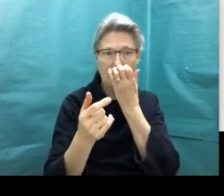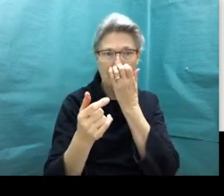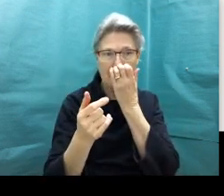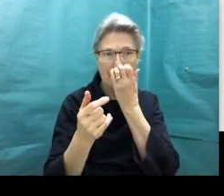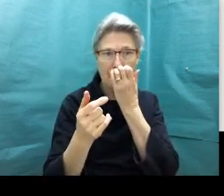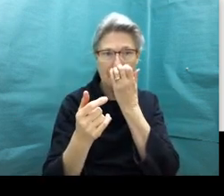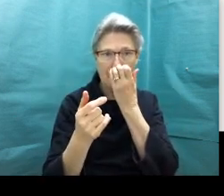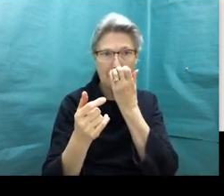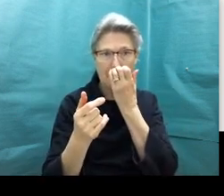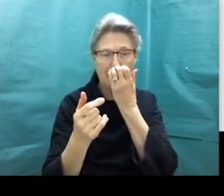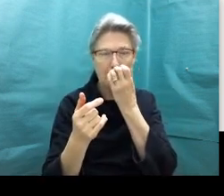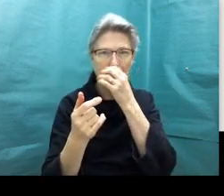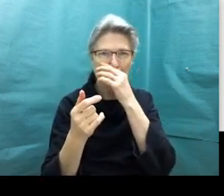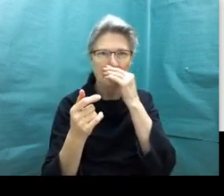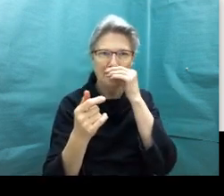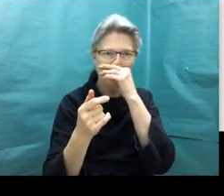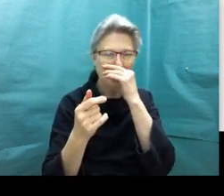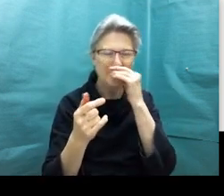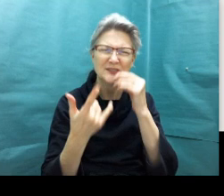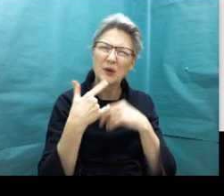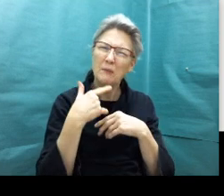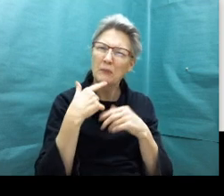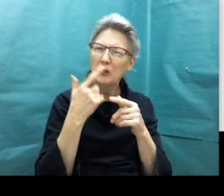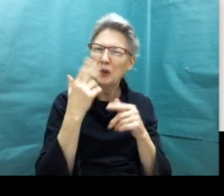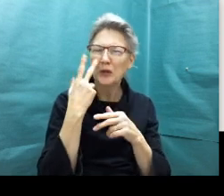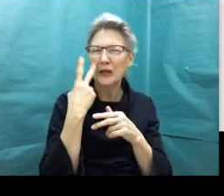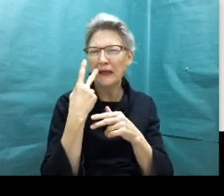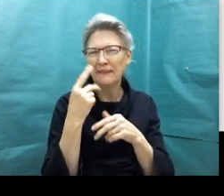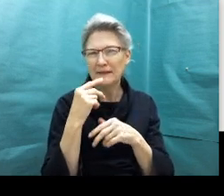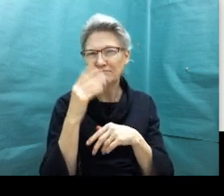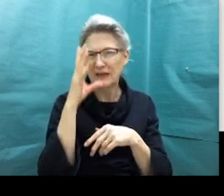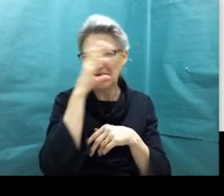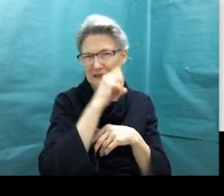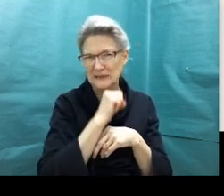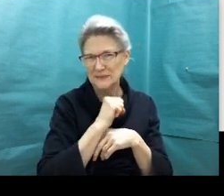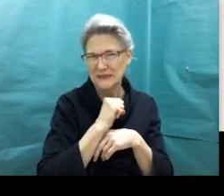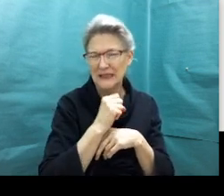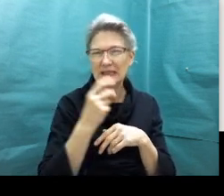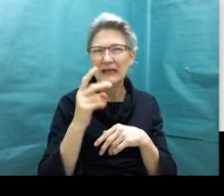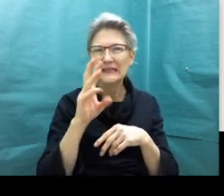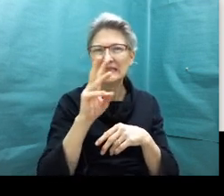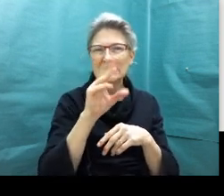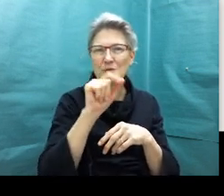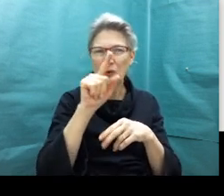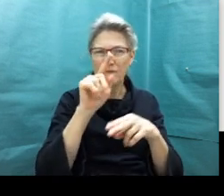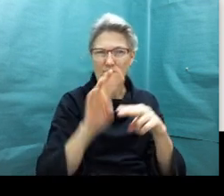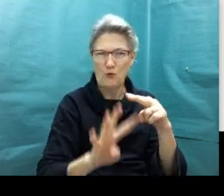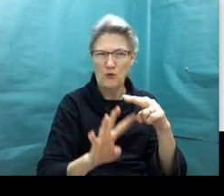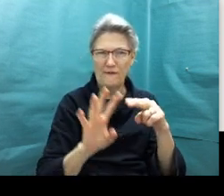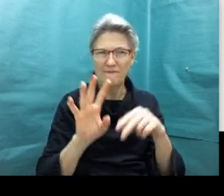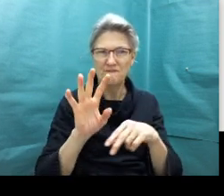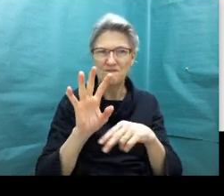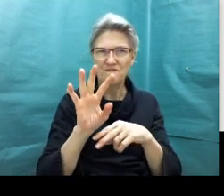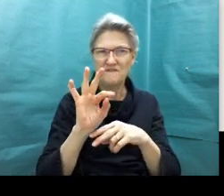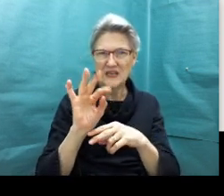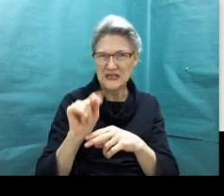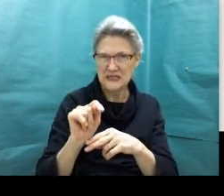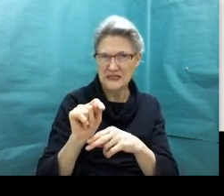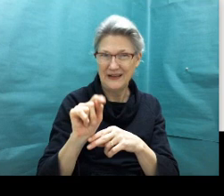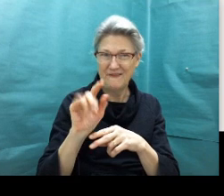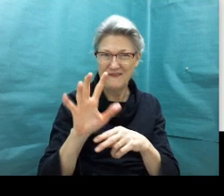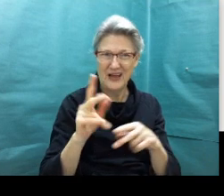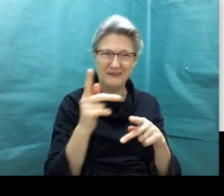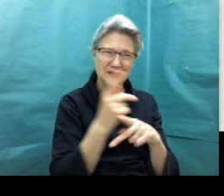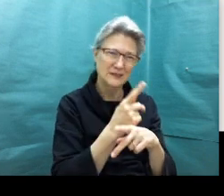looking at my estimates here, and I'm looking at the lengths of the snakes, and I see here 6 1/4 feet, 5